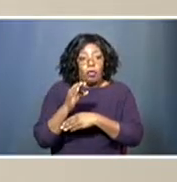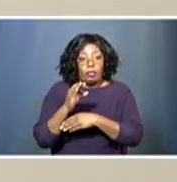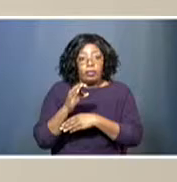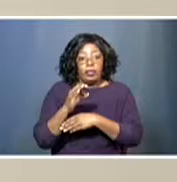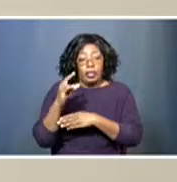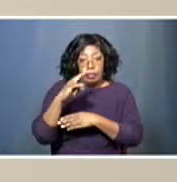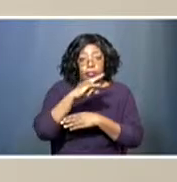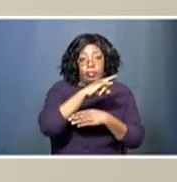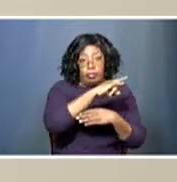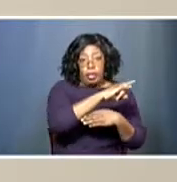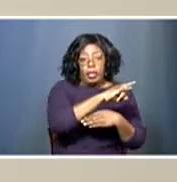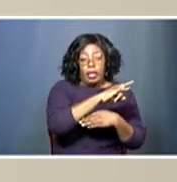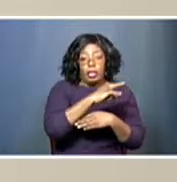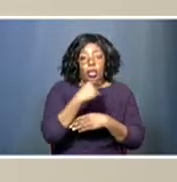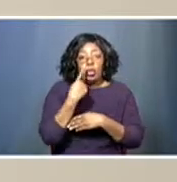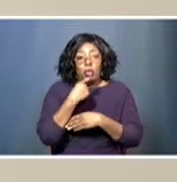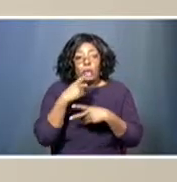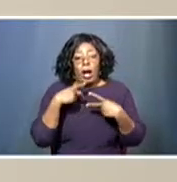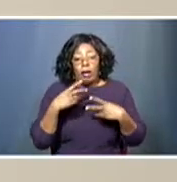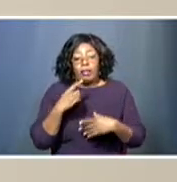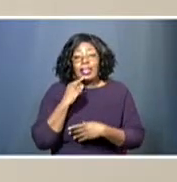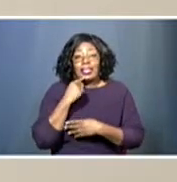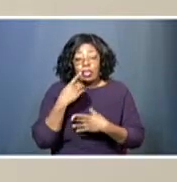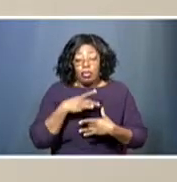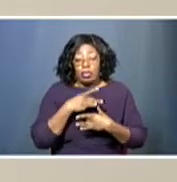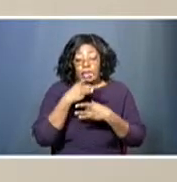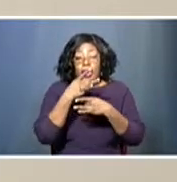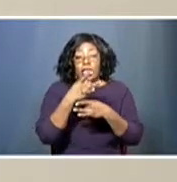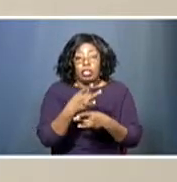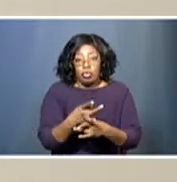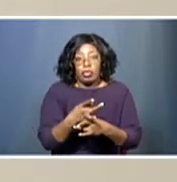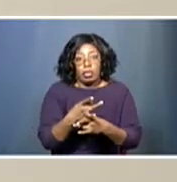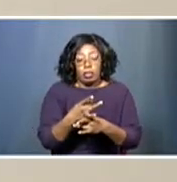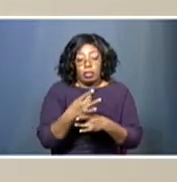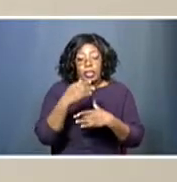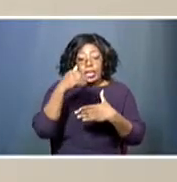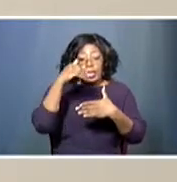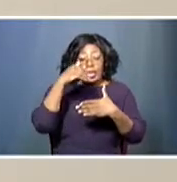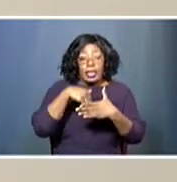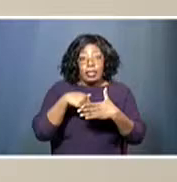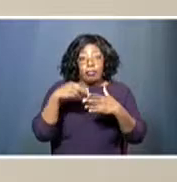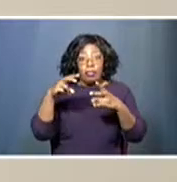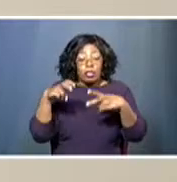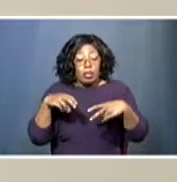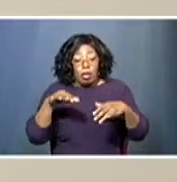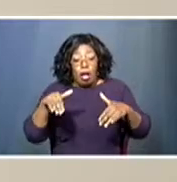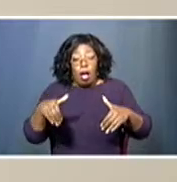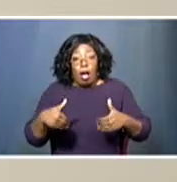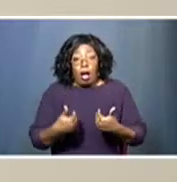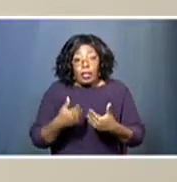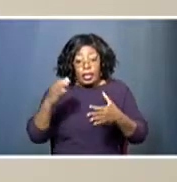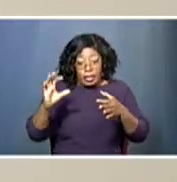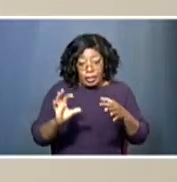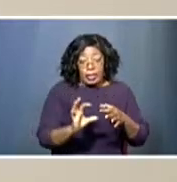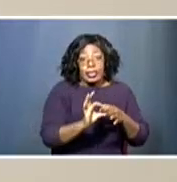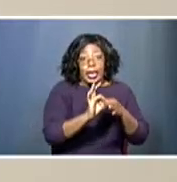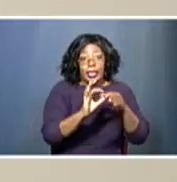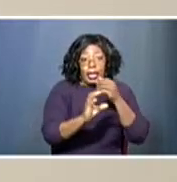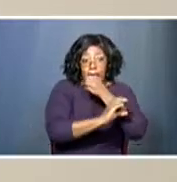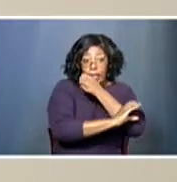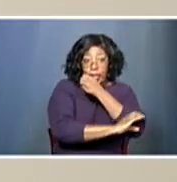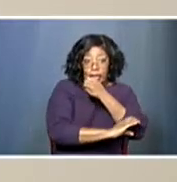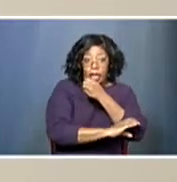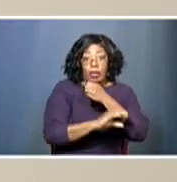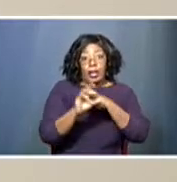Emirates airline, who has serious interest in exploring how they can connect the Caribbean,